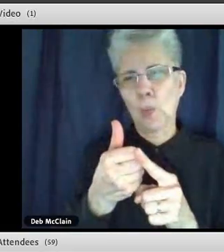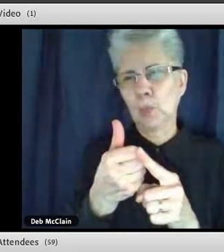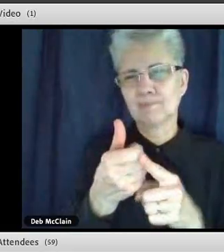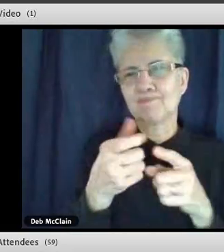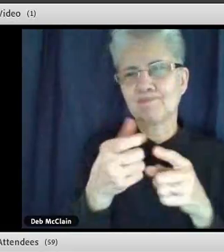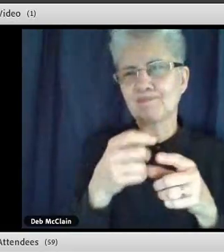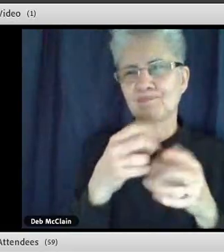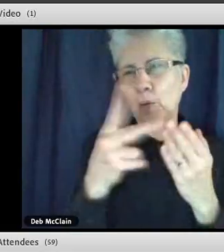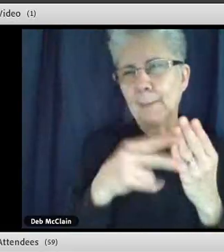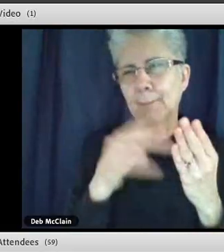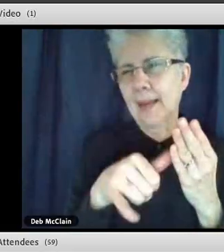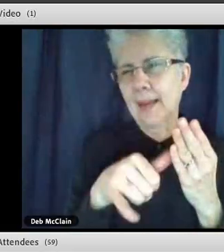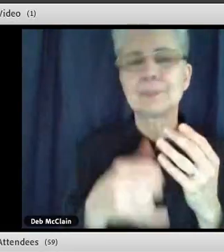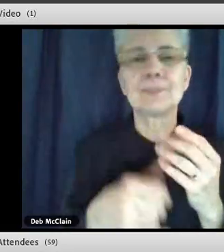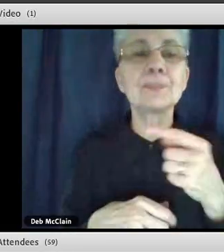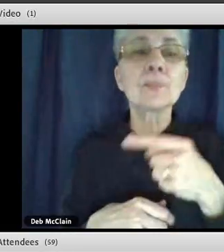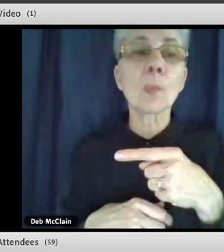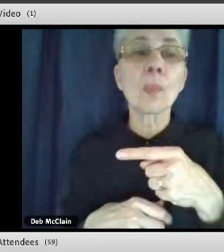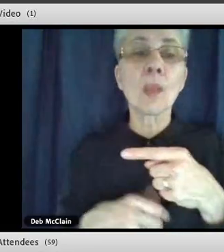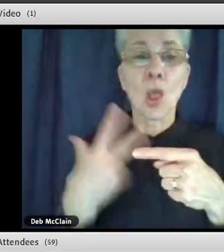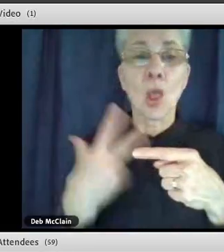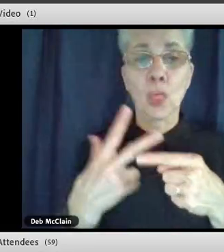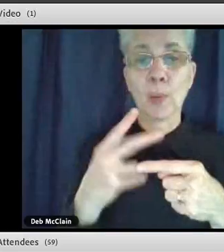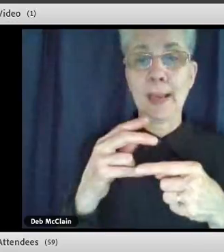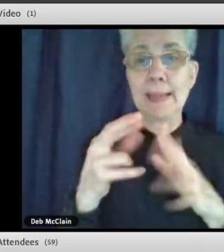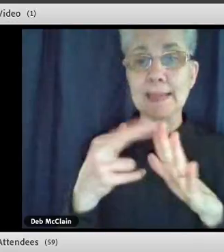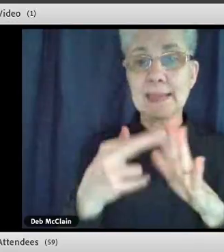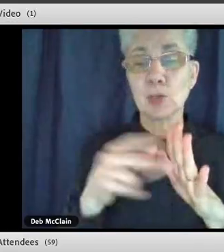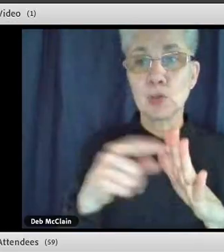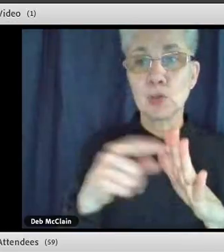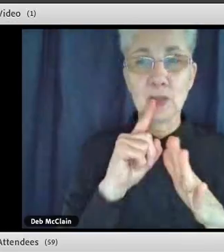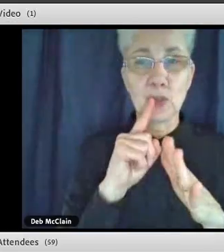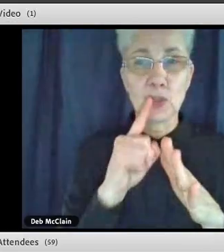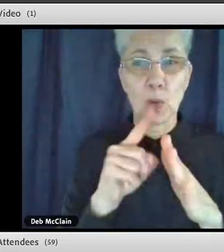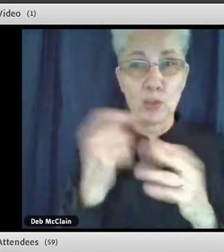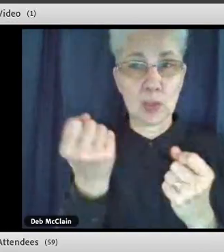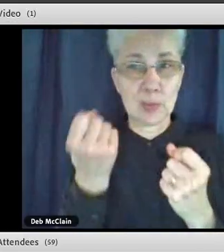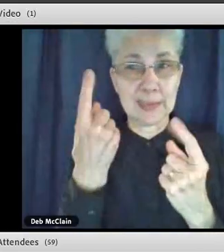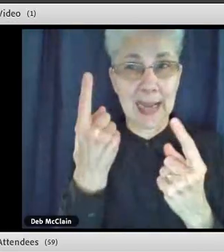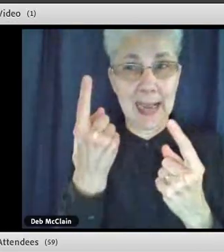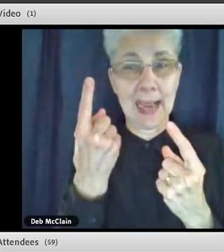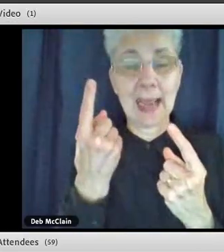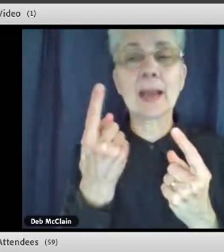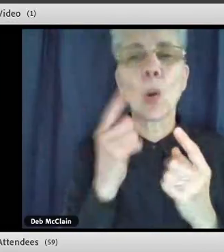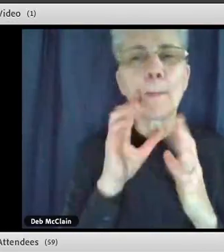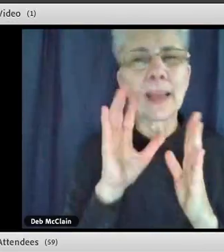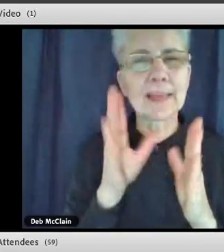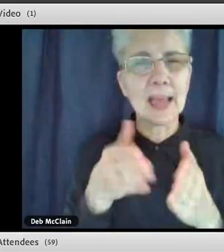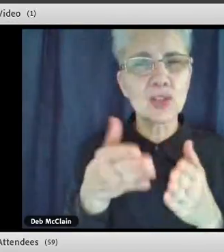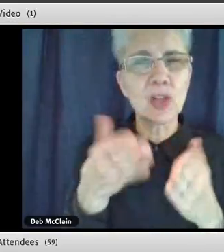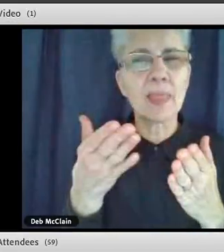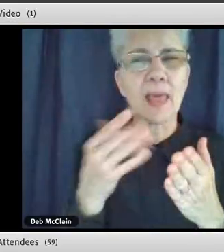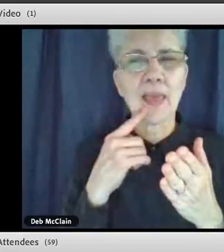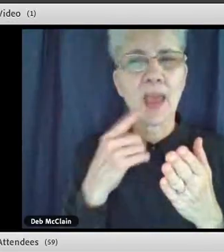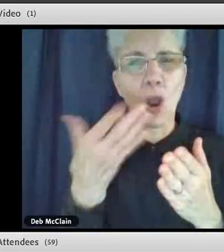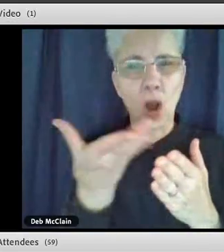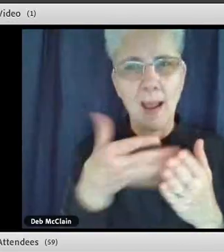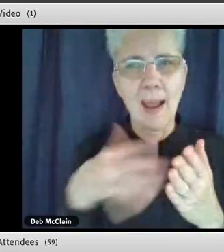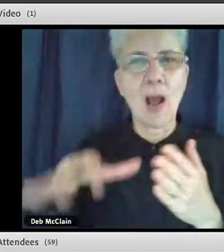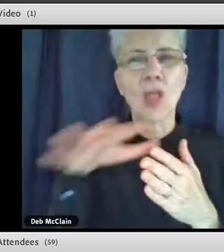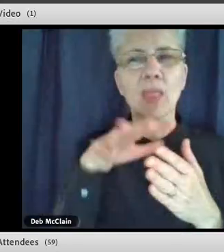Okay, so the three main standards you need to make sure you understand, or at least pay attention to and know that they exist, are